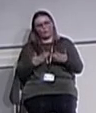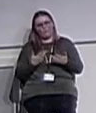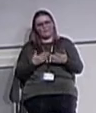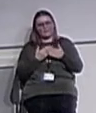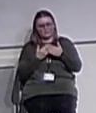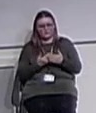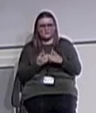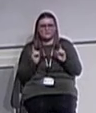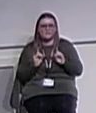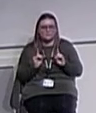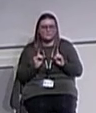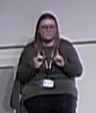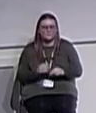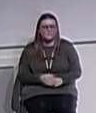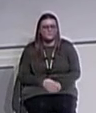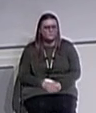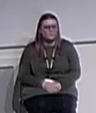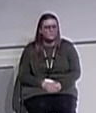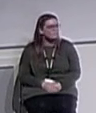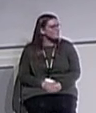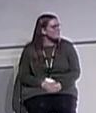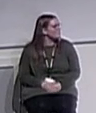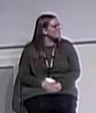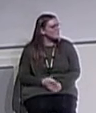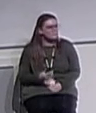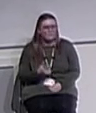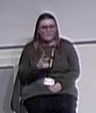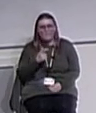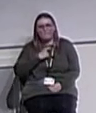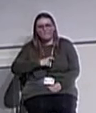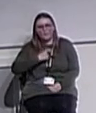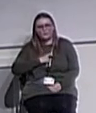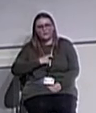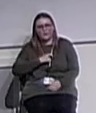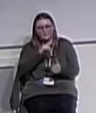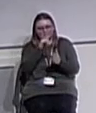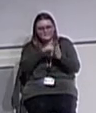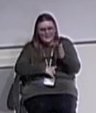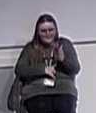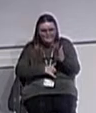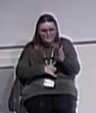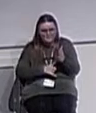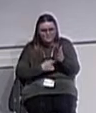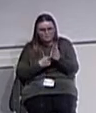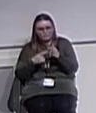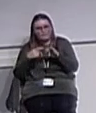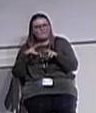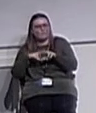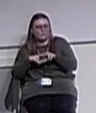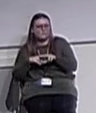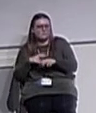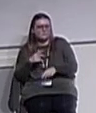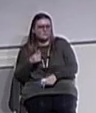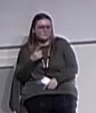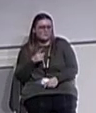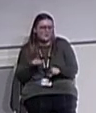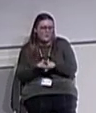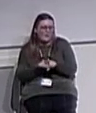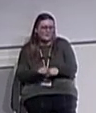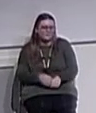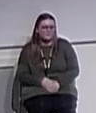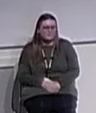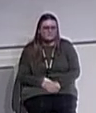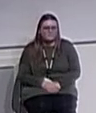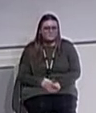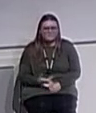what the offer is in a moment. And we look at your personal statement and your reference too. Now, we're not looking for anything in particular in